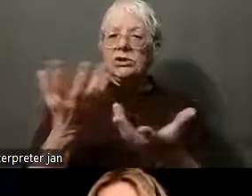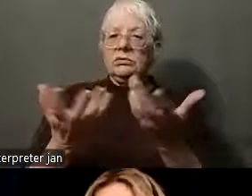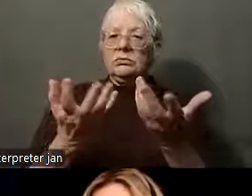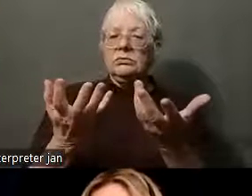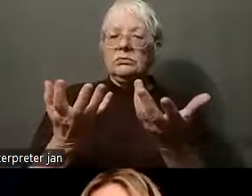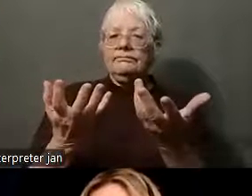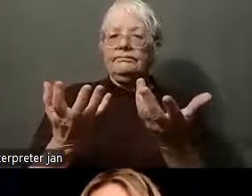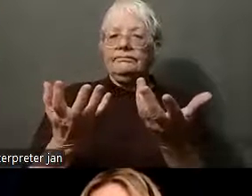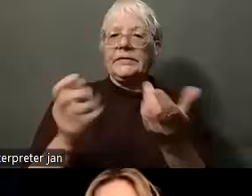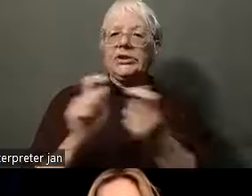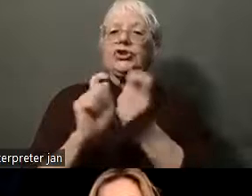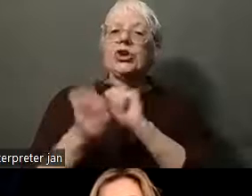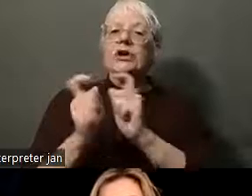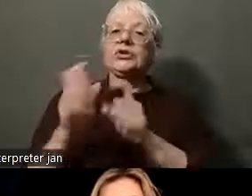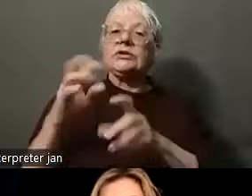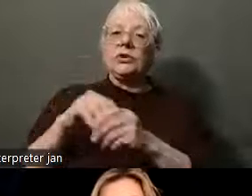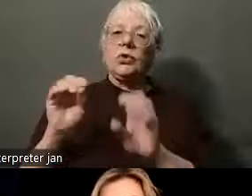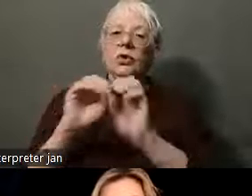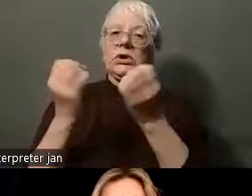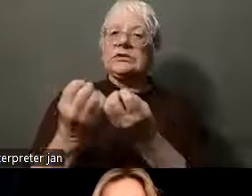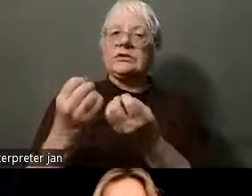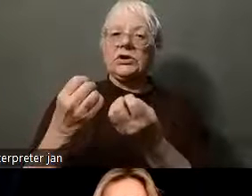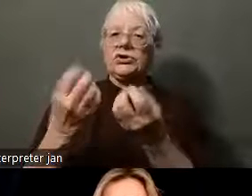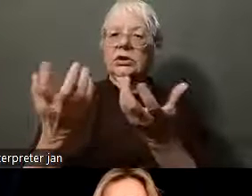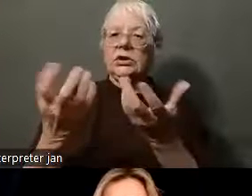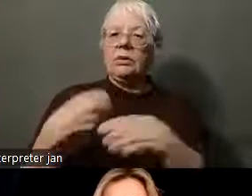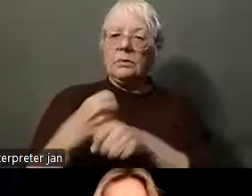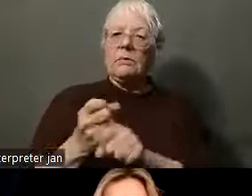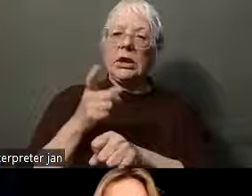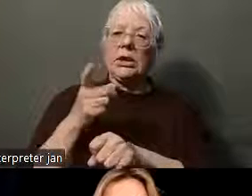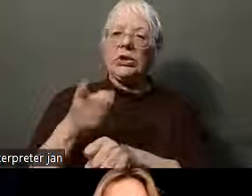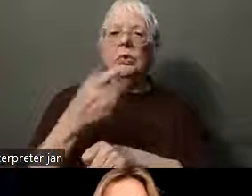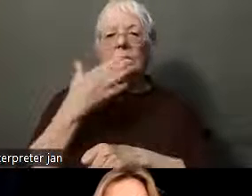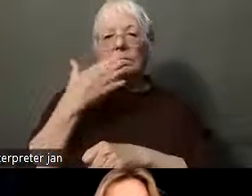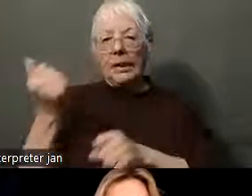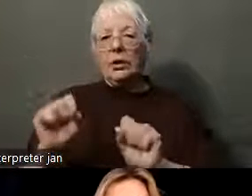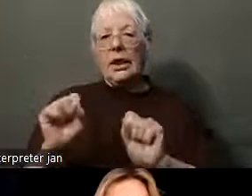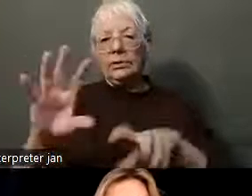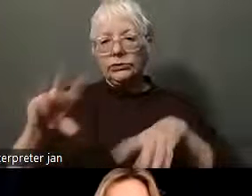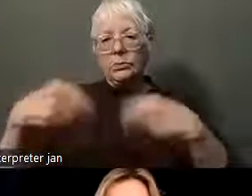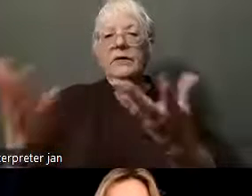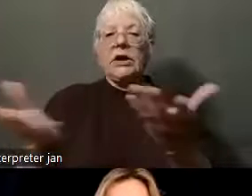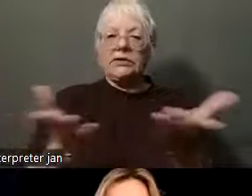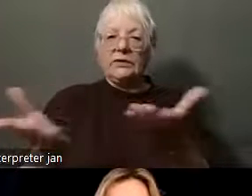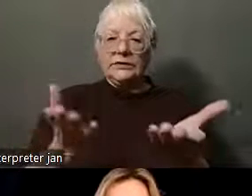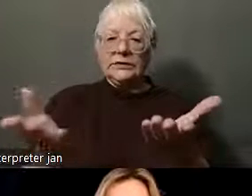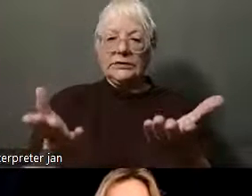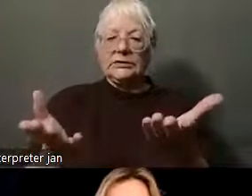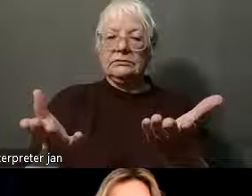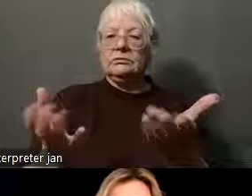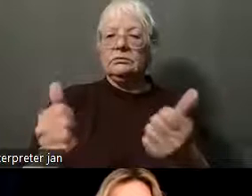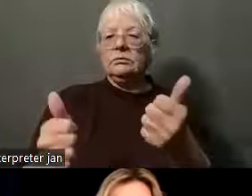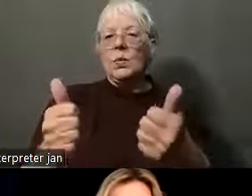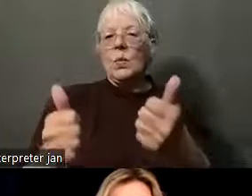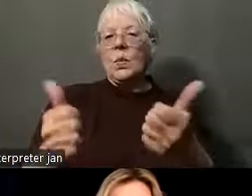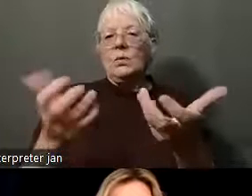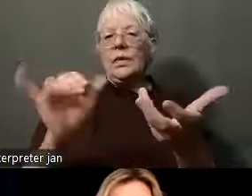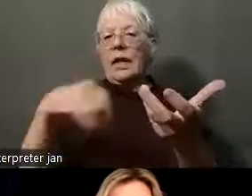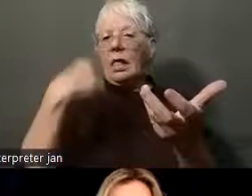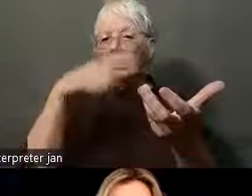the changes in your organization that would make you better able to provide services? Like what would that look